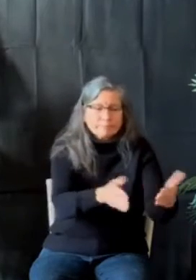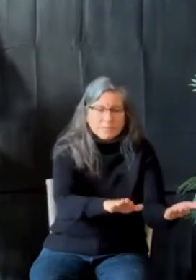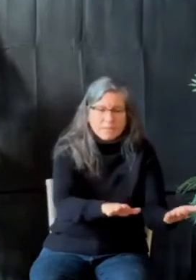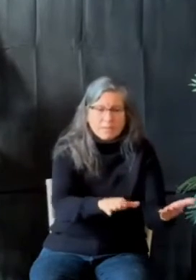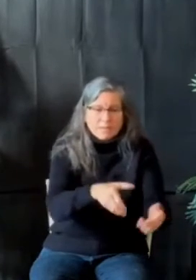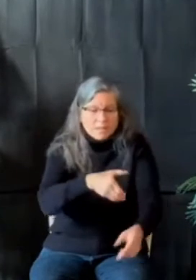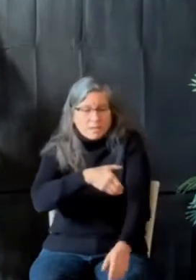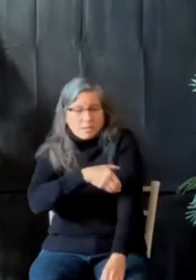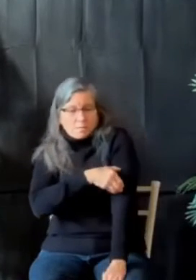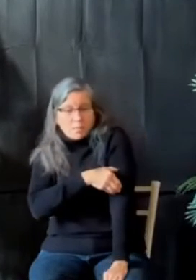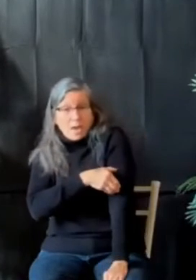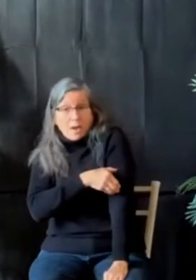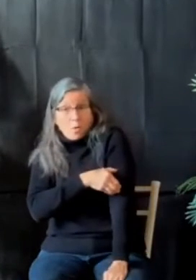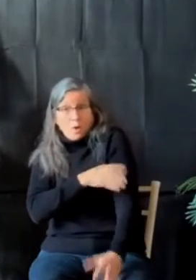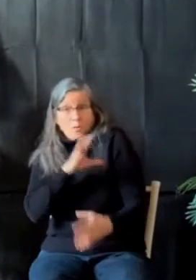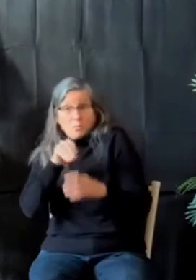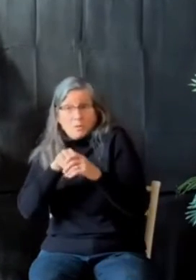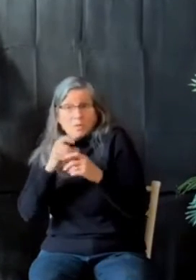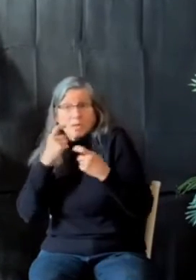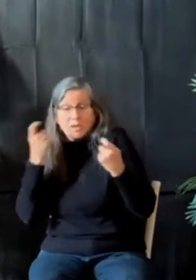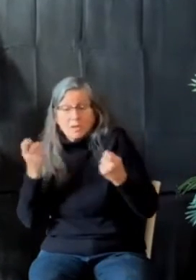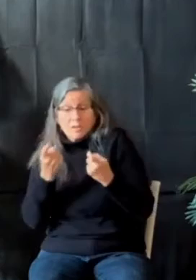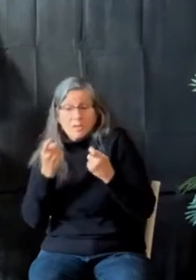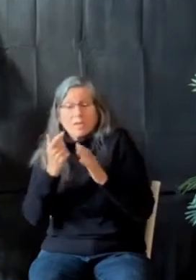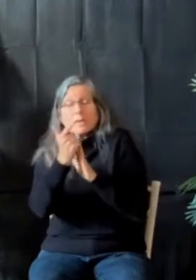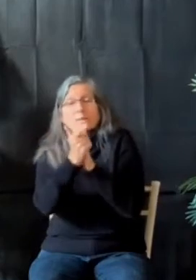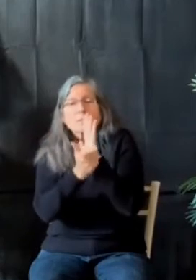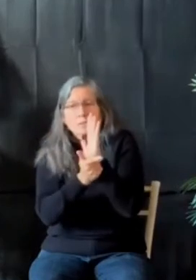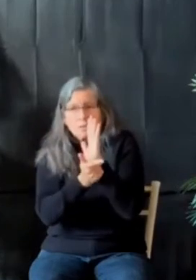and the power of sin is the law.